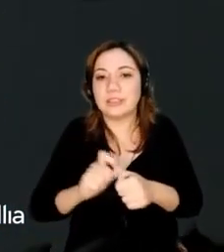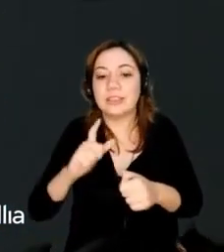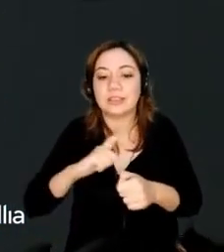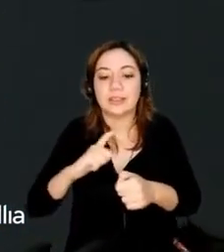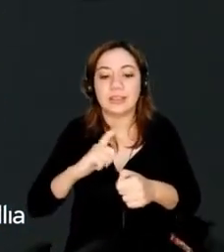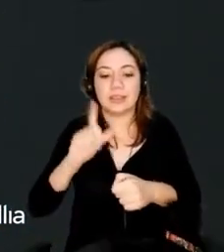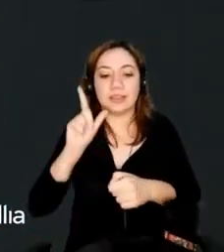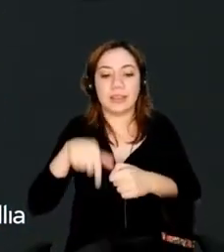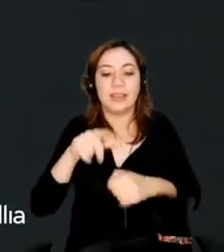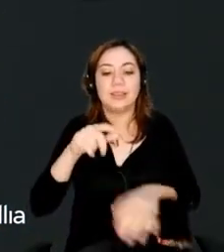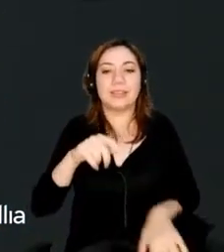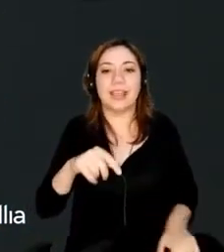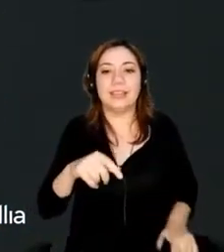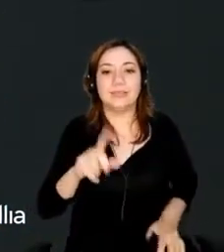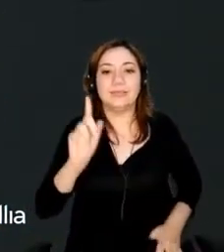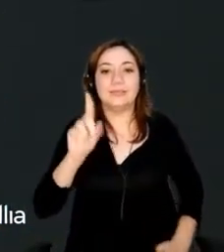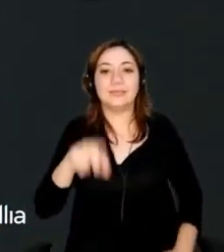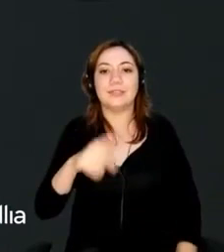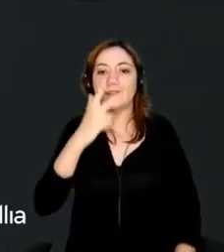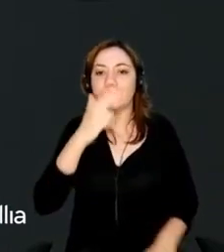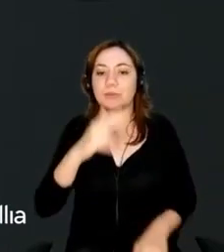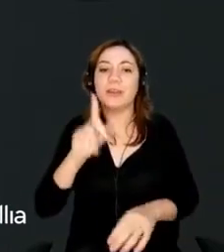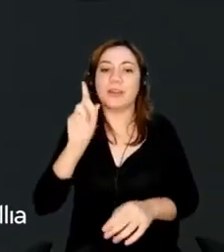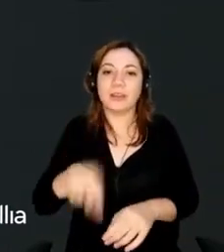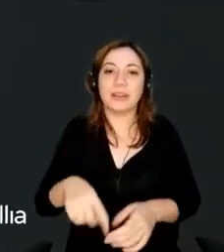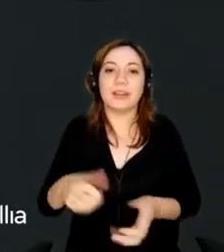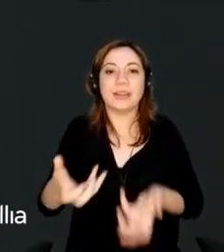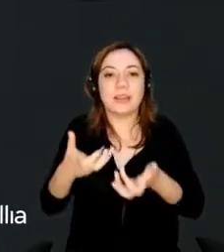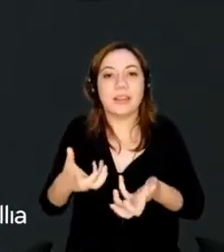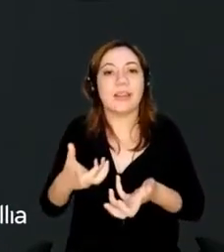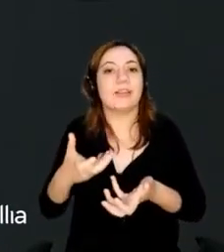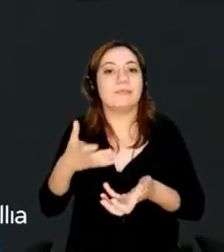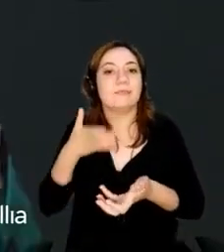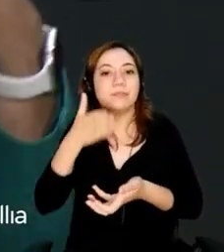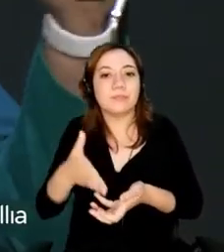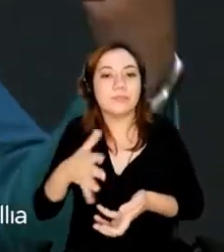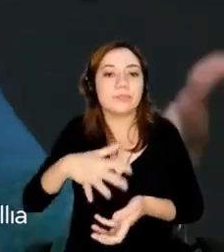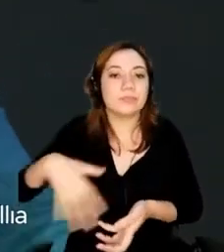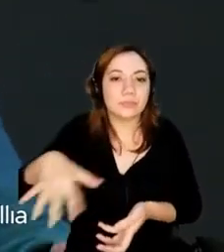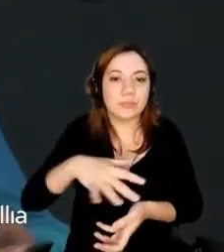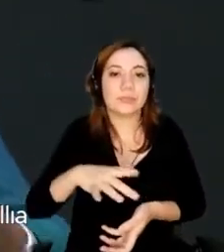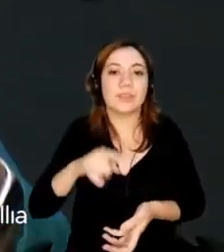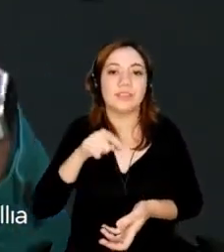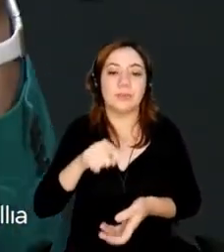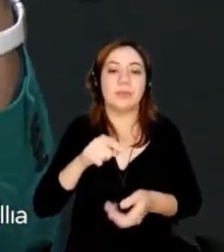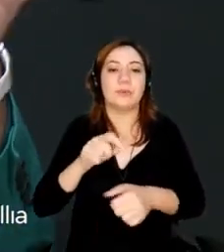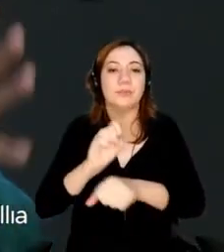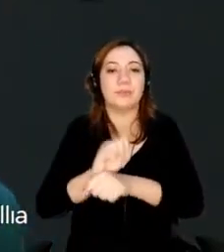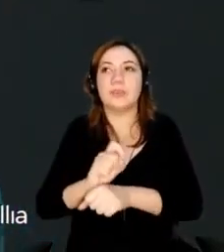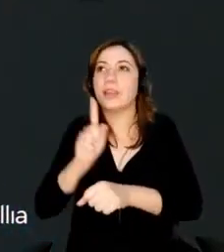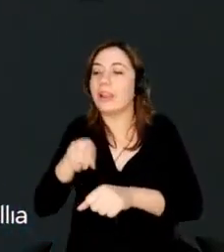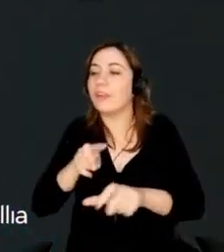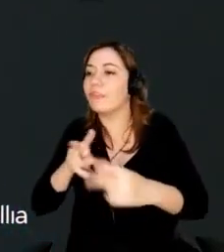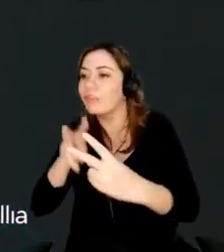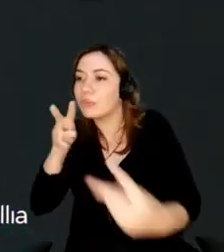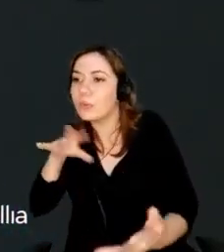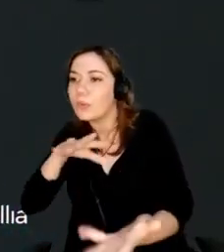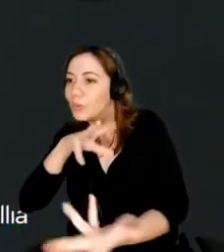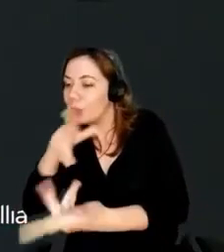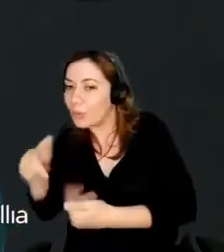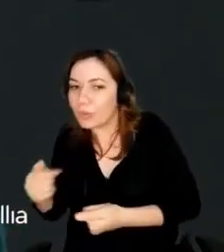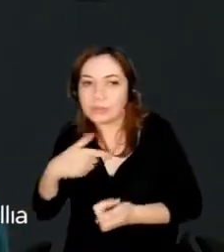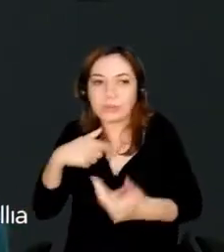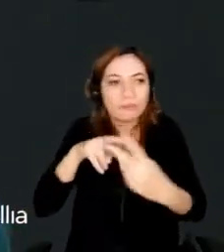grow, if we continue to go that route, imagine in those areas or in those worlds, those virtual worlds, there's versions of myself there. So in those, each one of those,